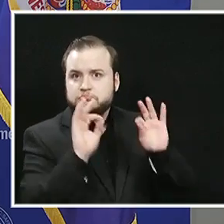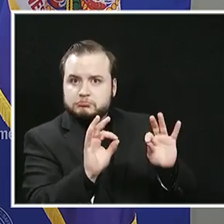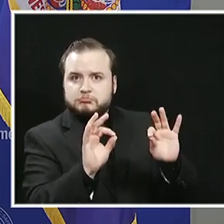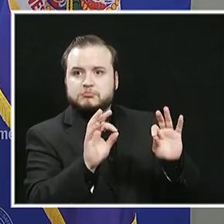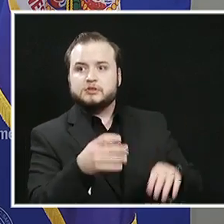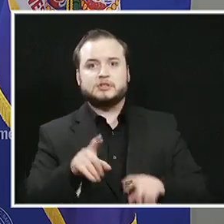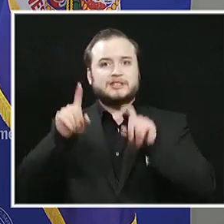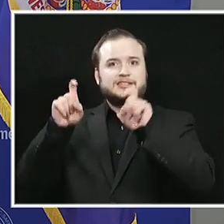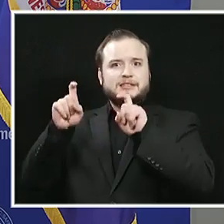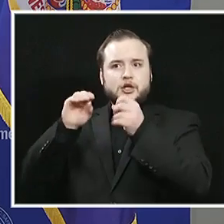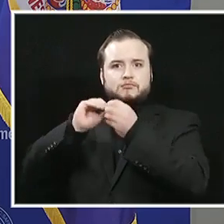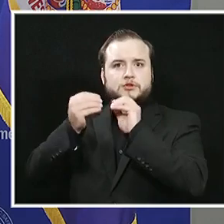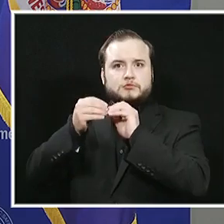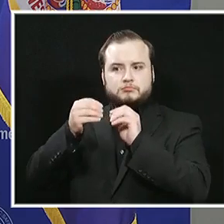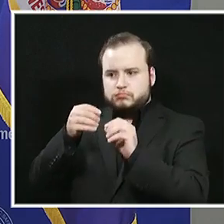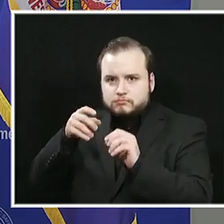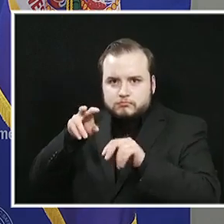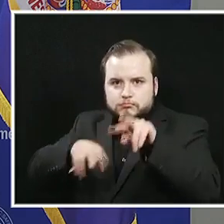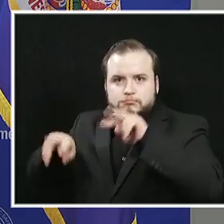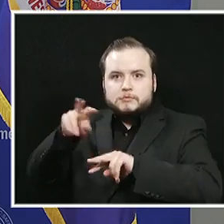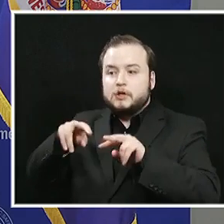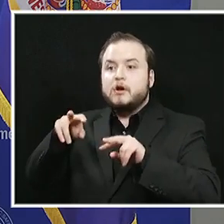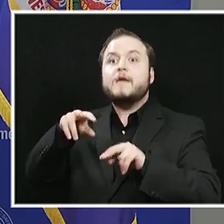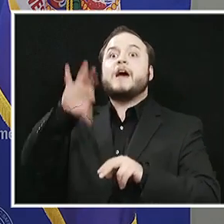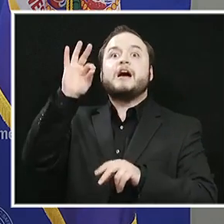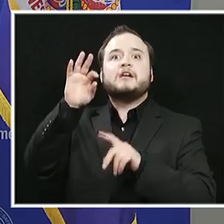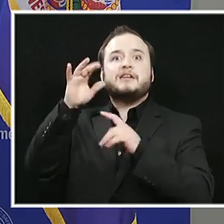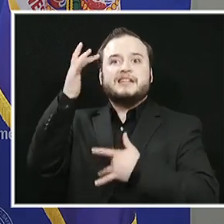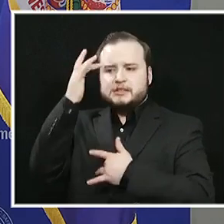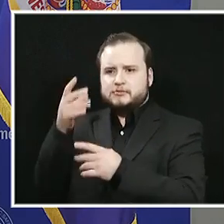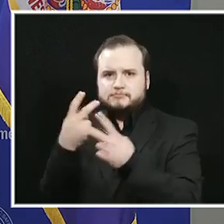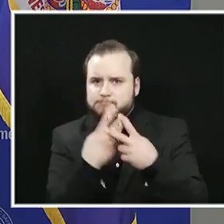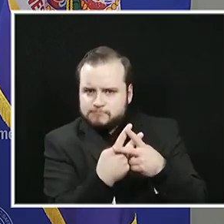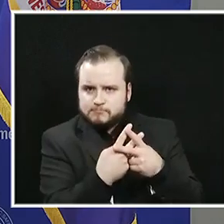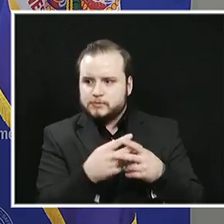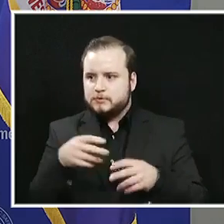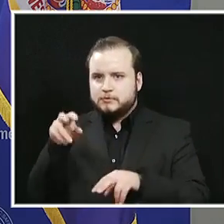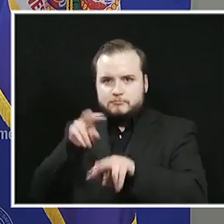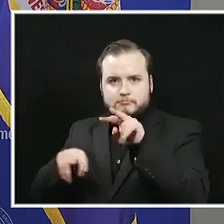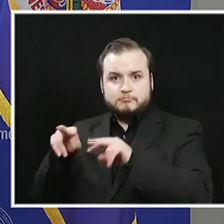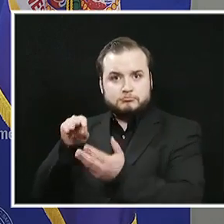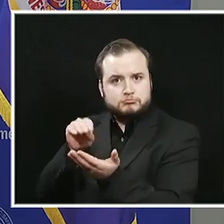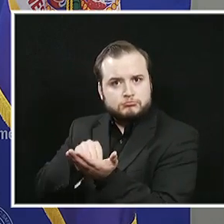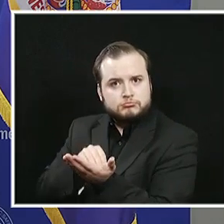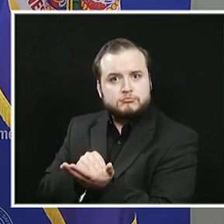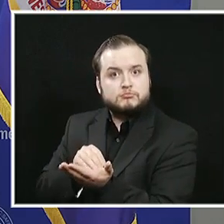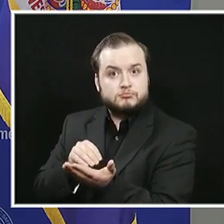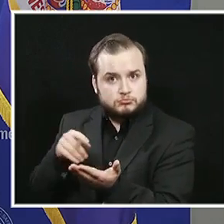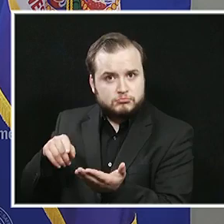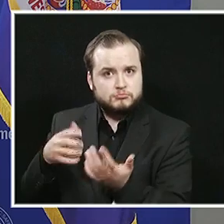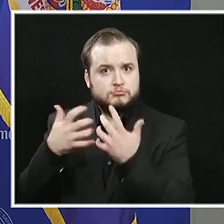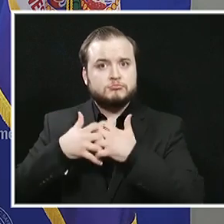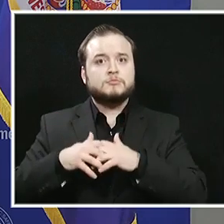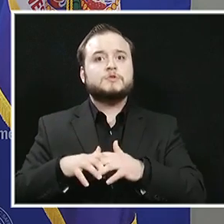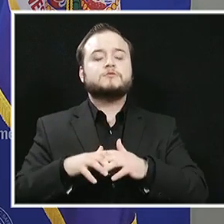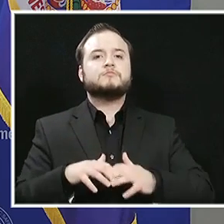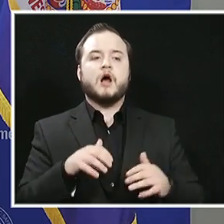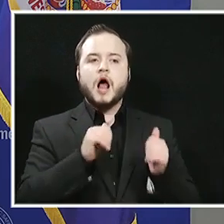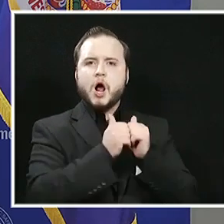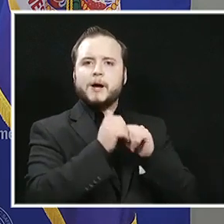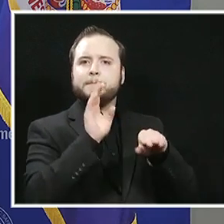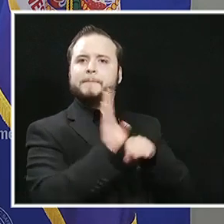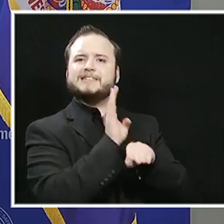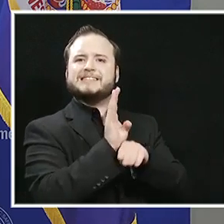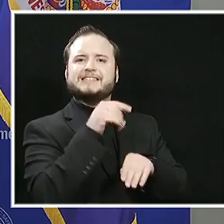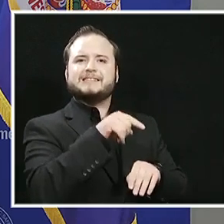isolation capacity, and make sure that we had a clear plan articulated to Minnesotans. How do we get back into our businesses functioning? And I want to